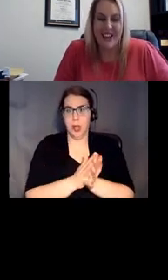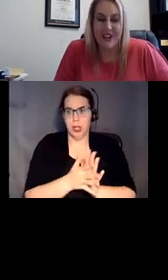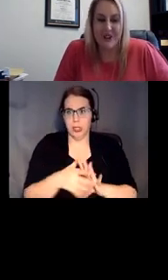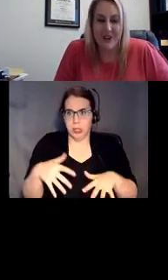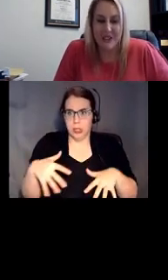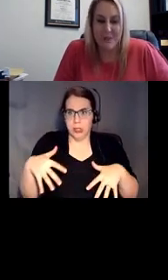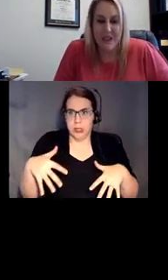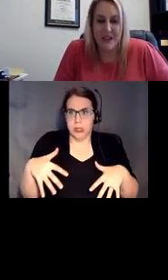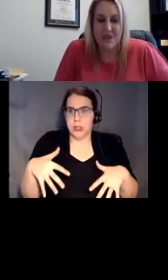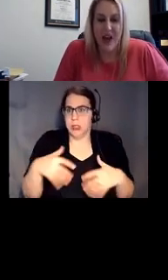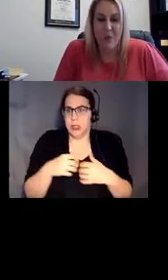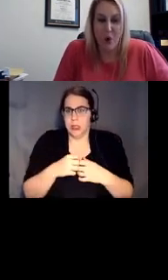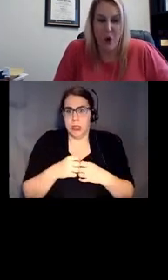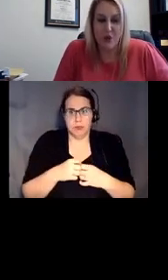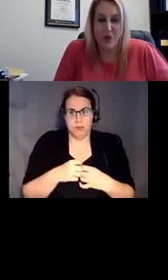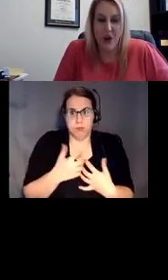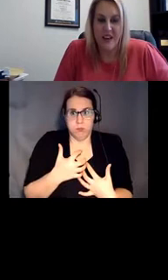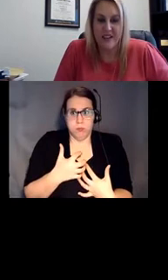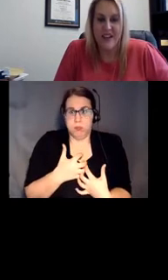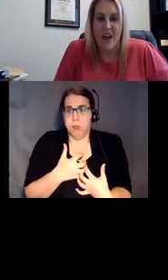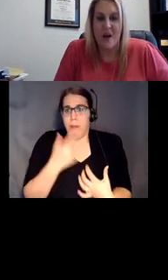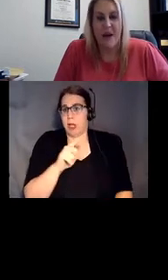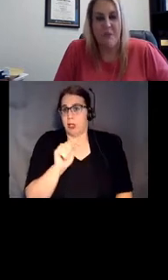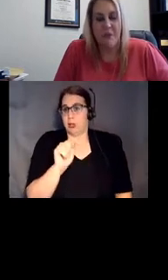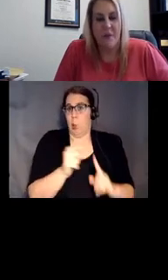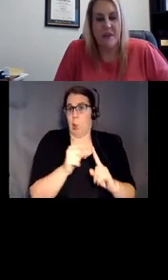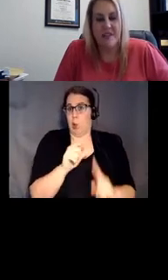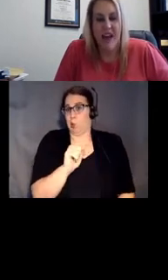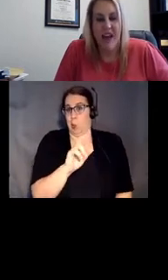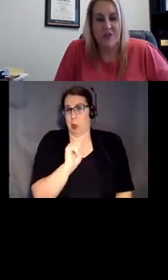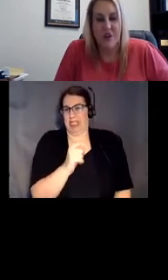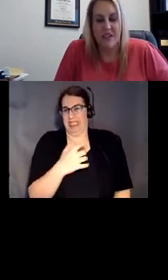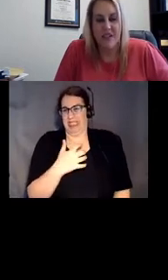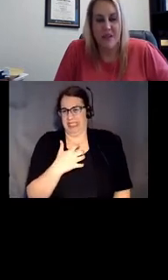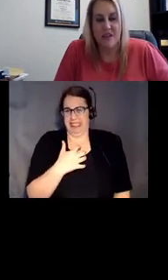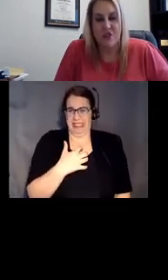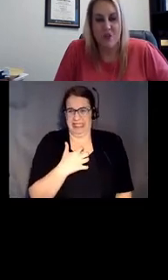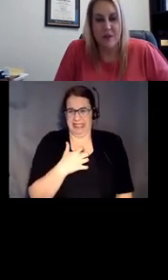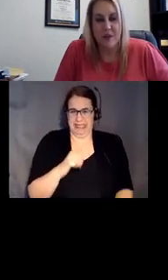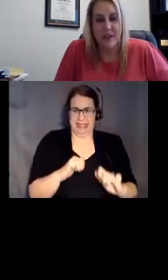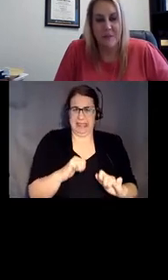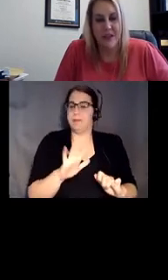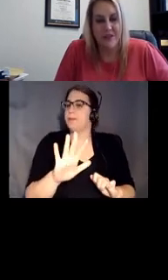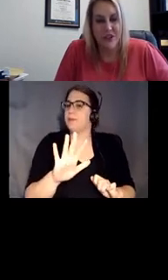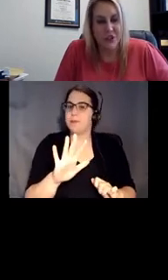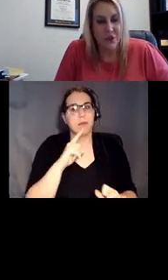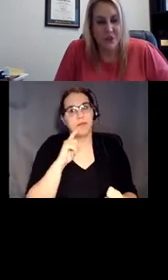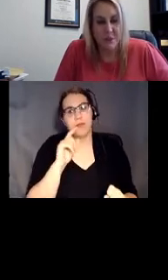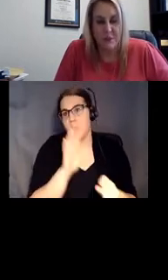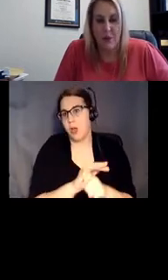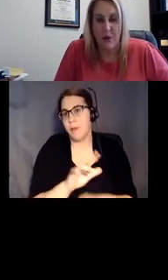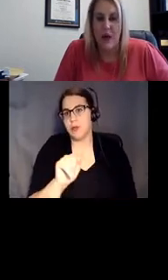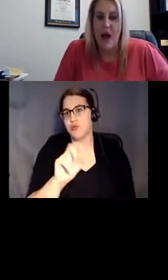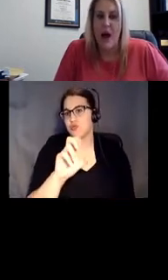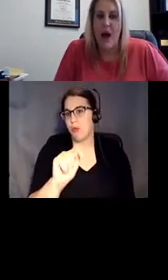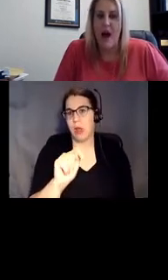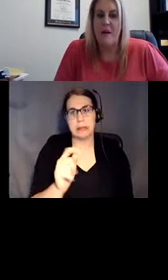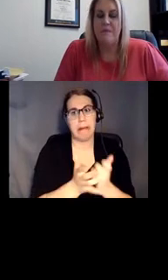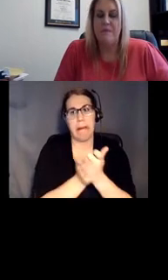and they get a little nervous because of that word trust. But I promise that trust can be extremely beneficial to